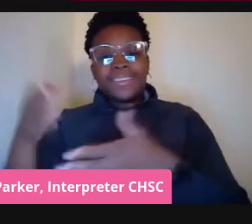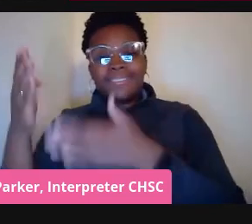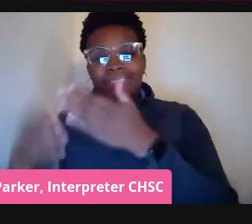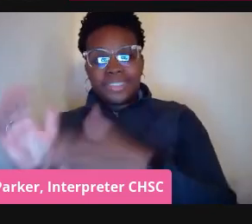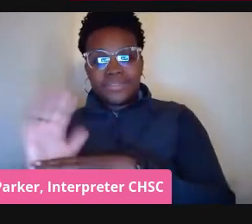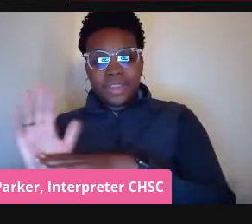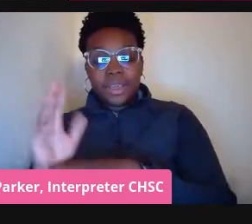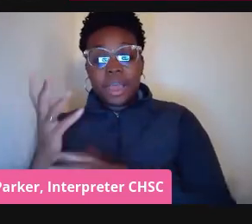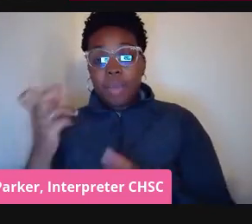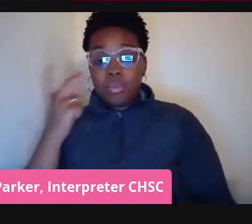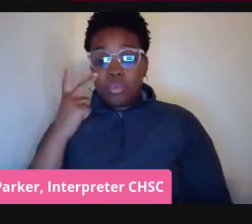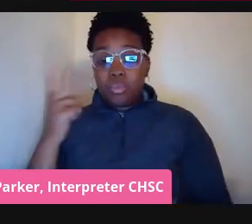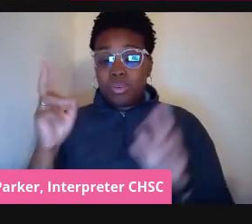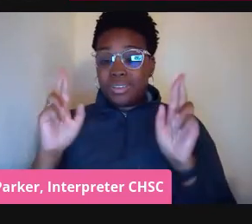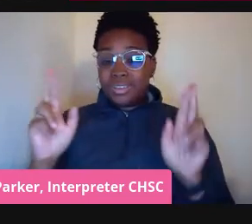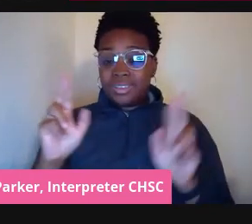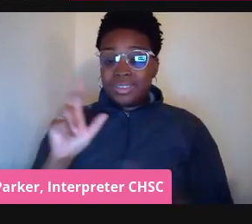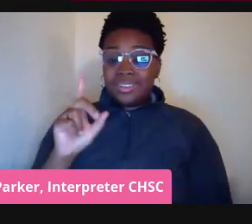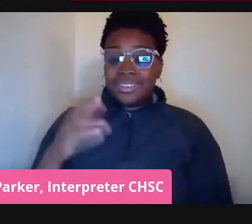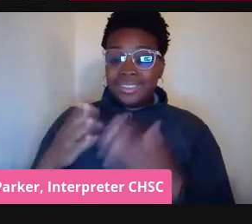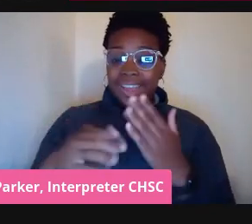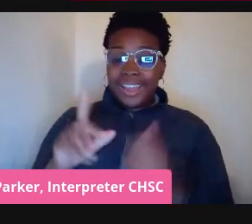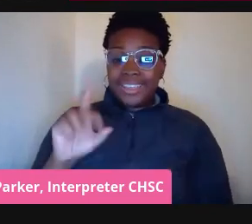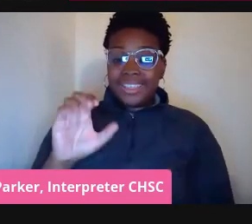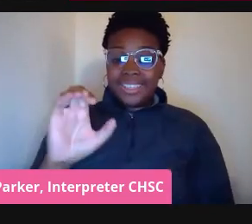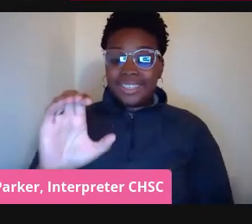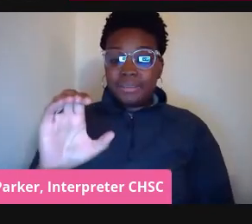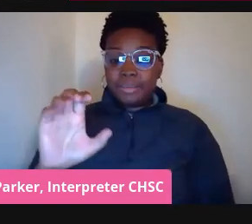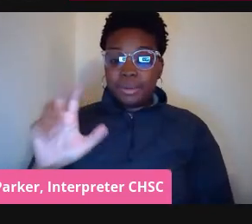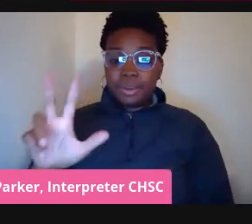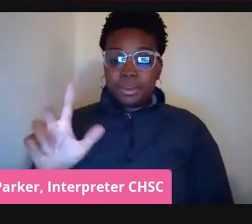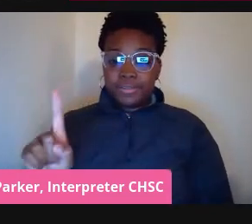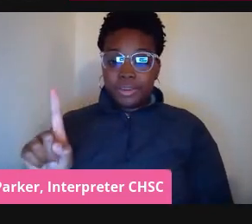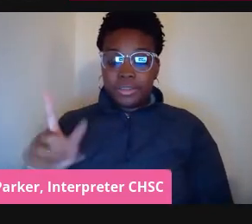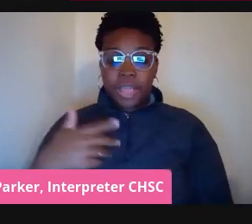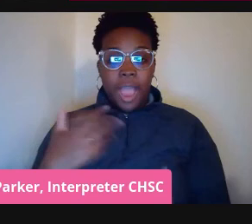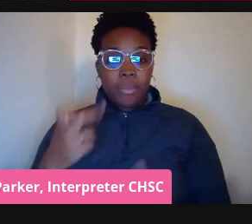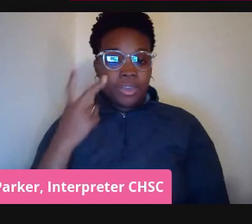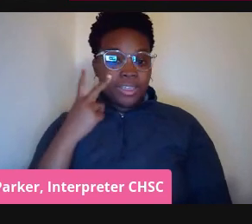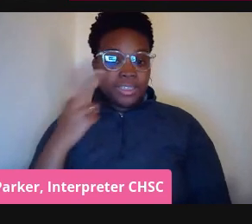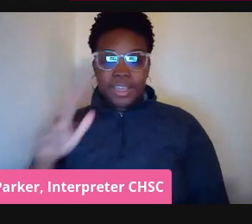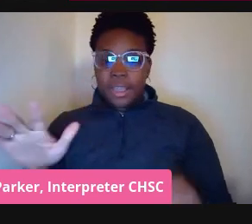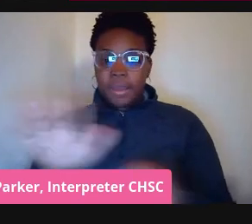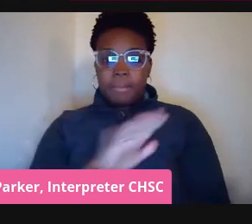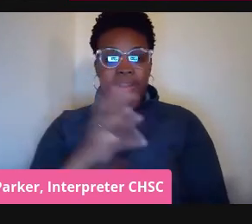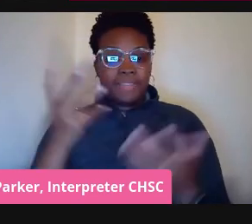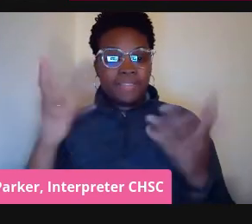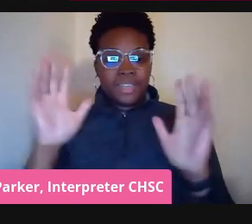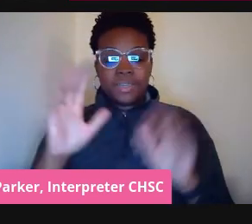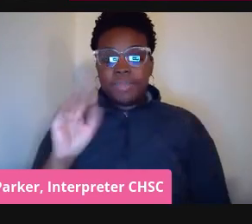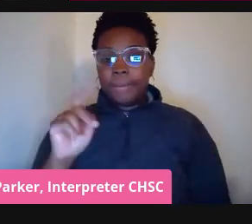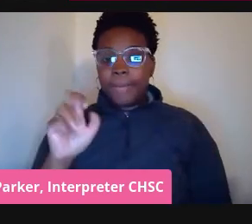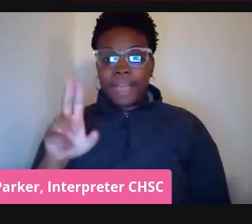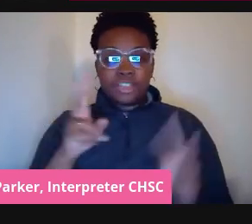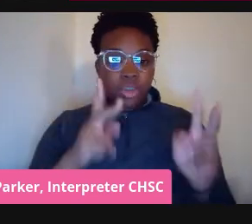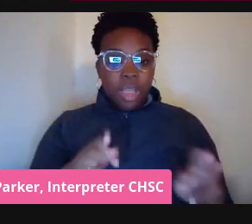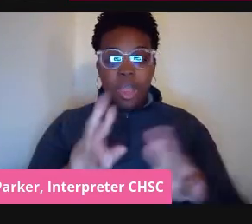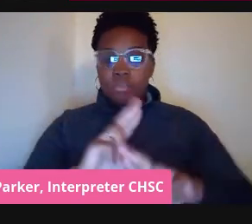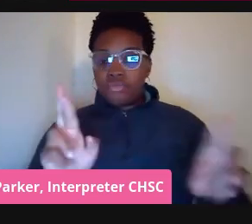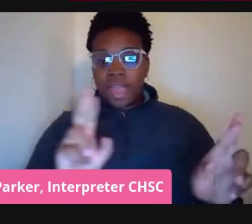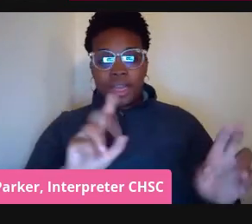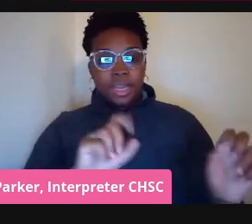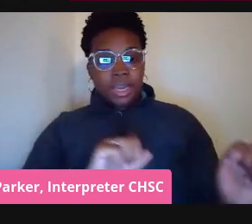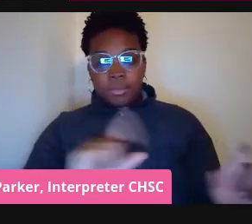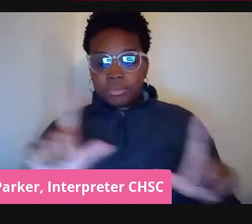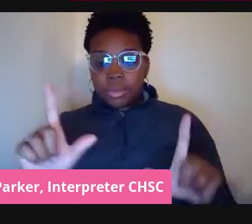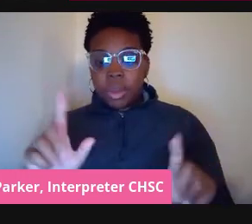thing done by December 31st. I want to see it, you know, just completely done, master cut, ready to go, ready for